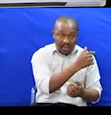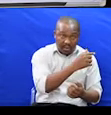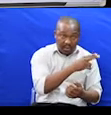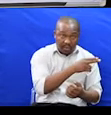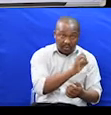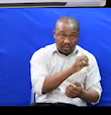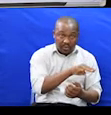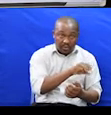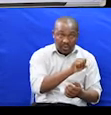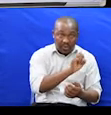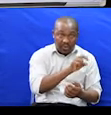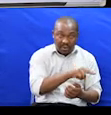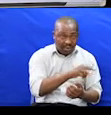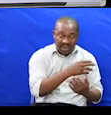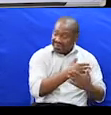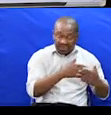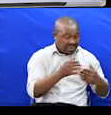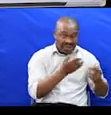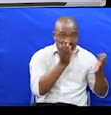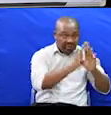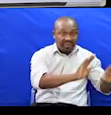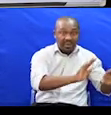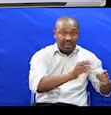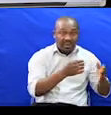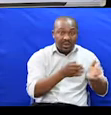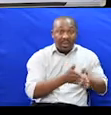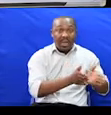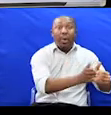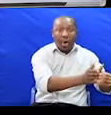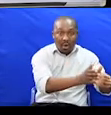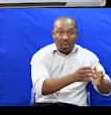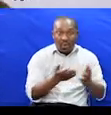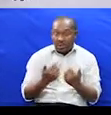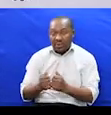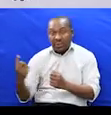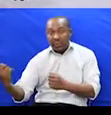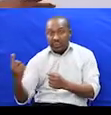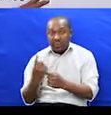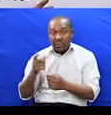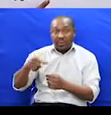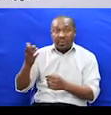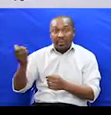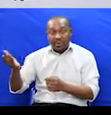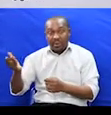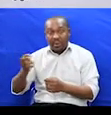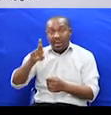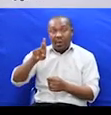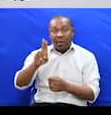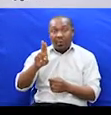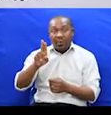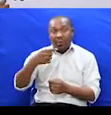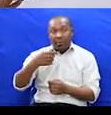Rutherford was said that this positive charge was at the center of the